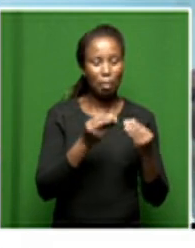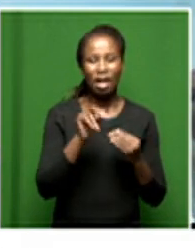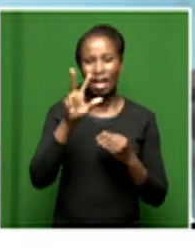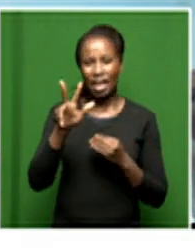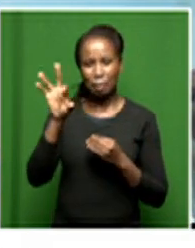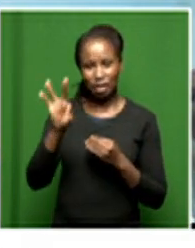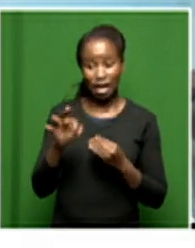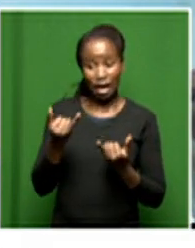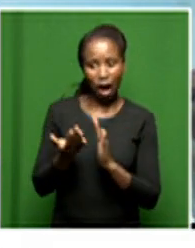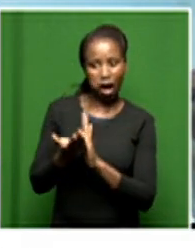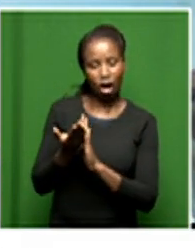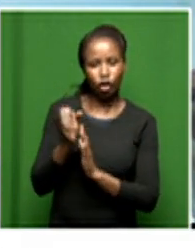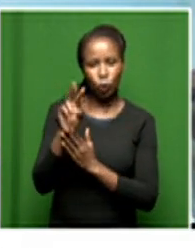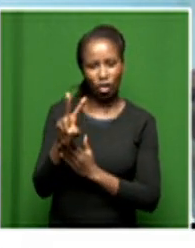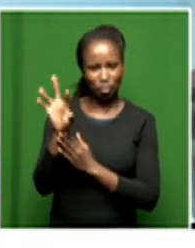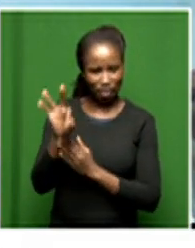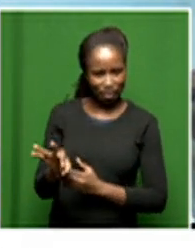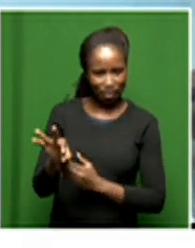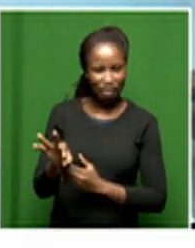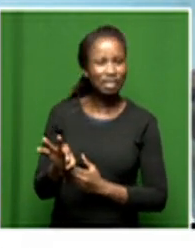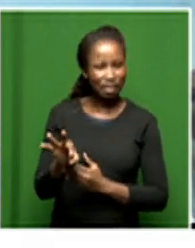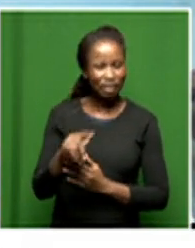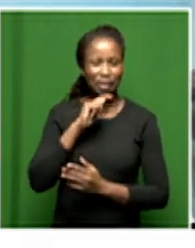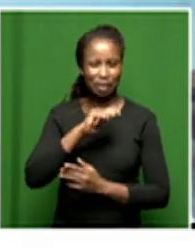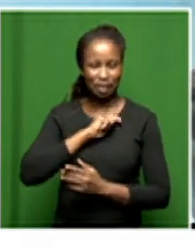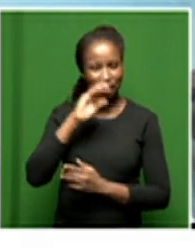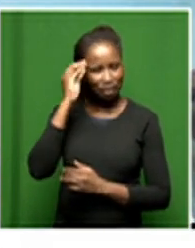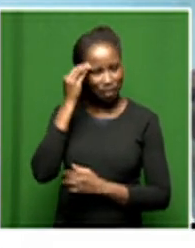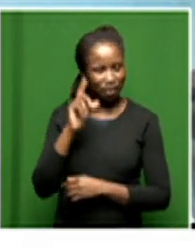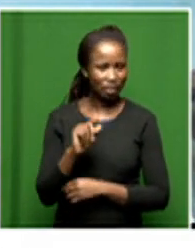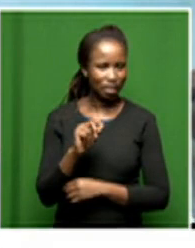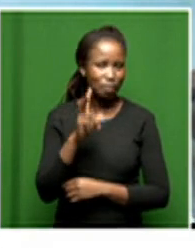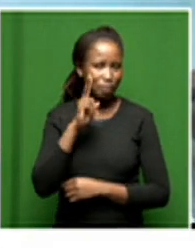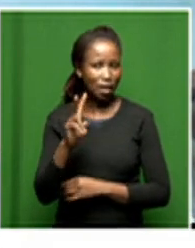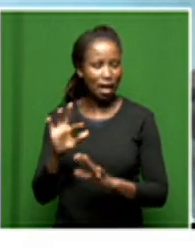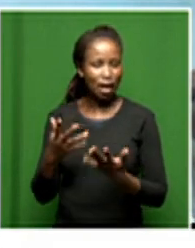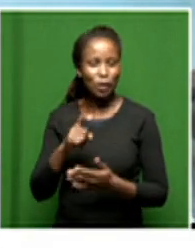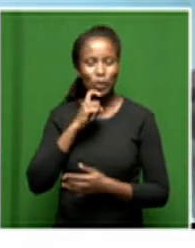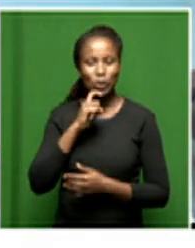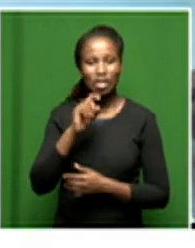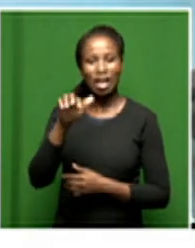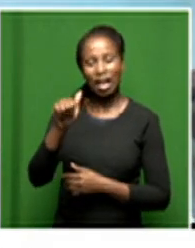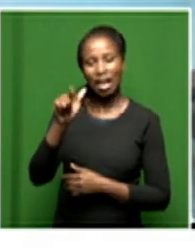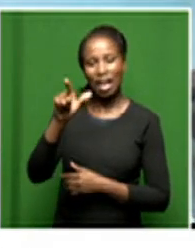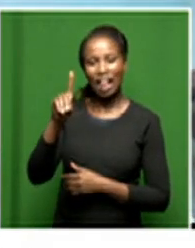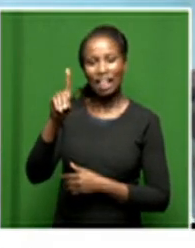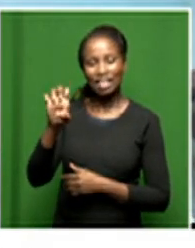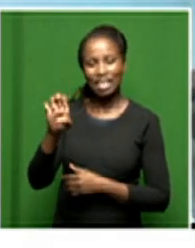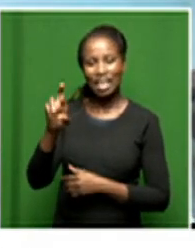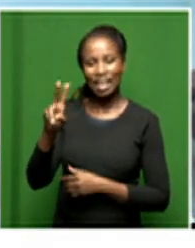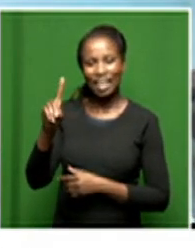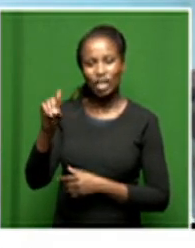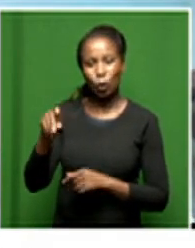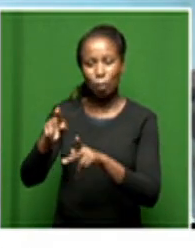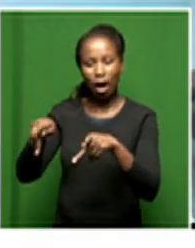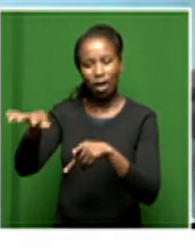up to 12%. So very interesting what's happening there, and using Eldorado Park perhaps as a microcosm